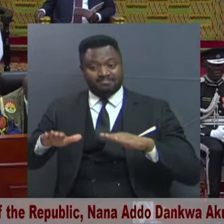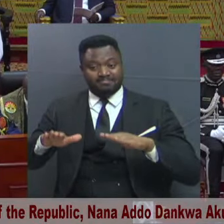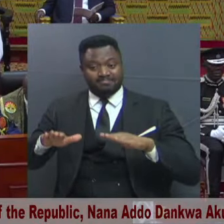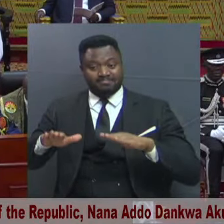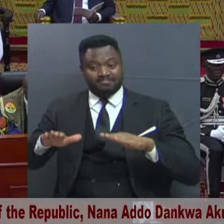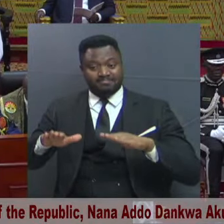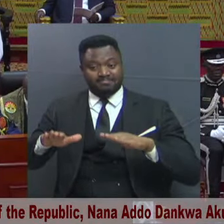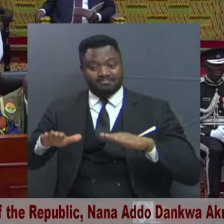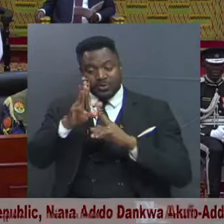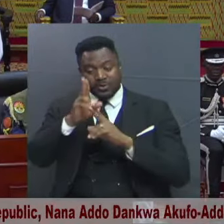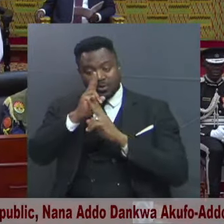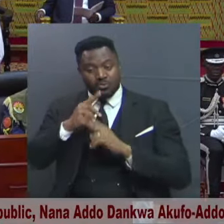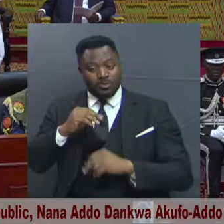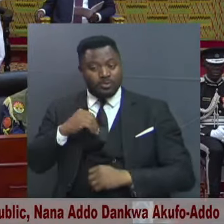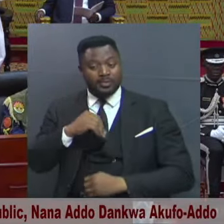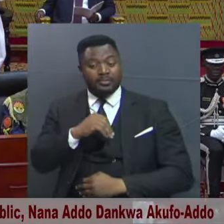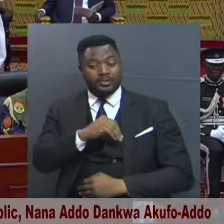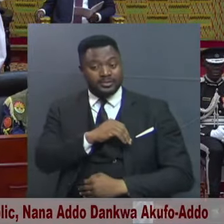honorable